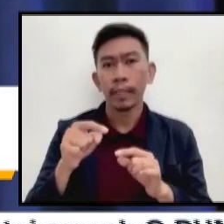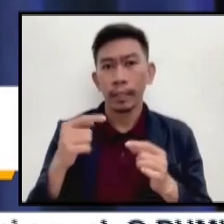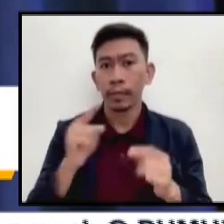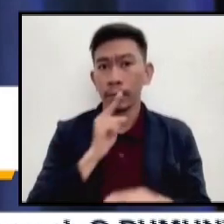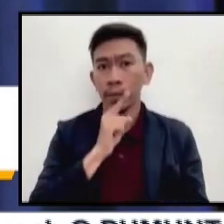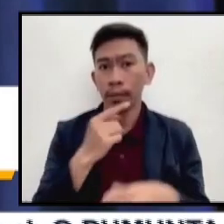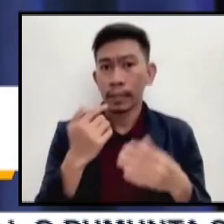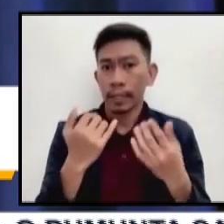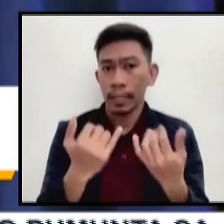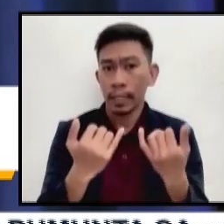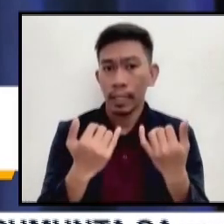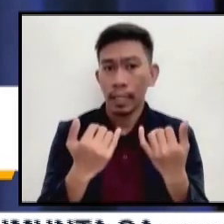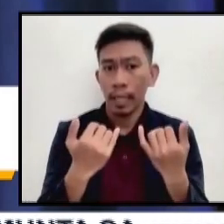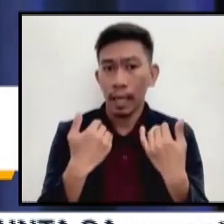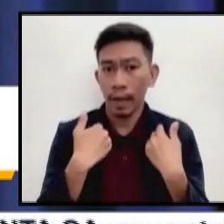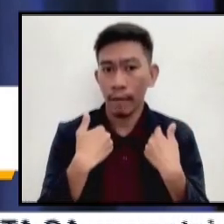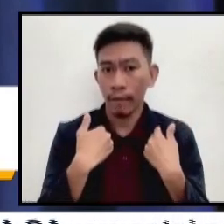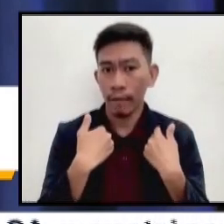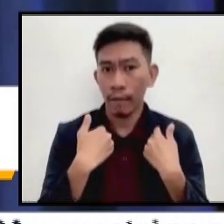built up more